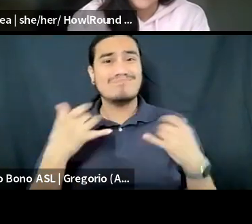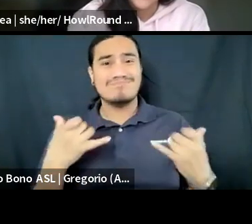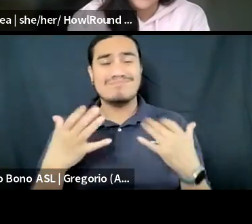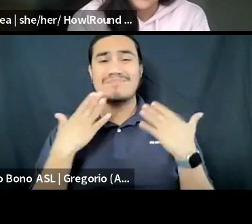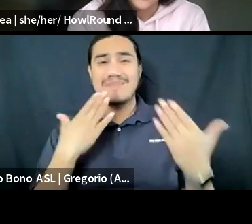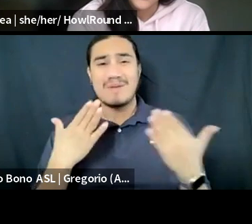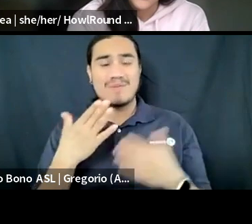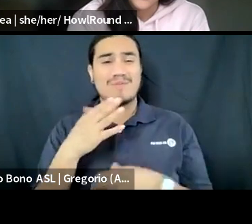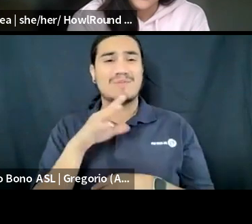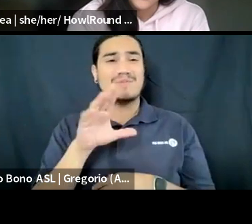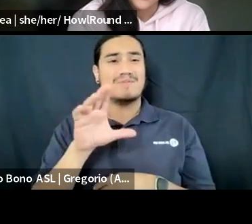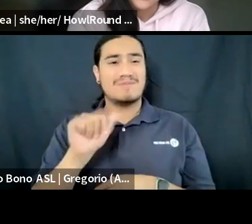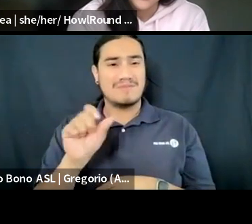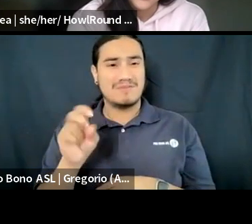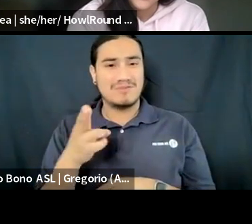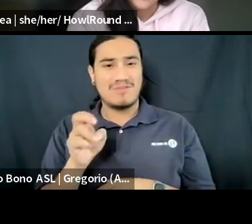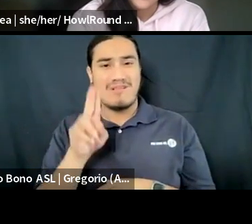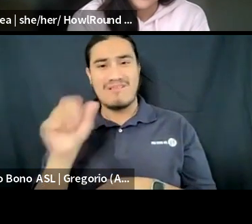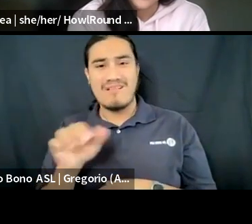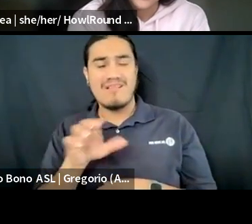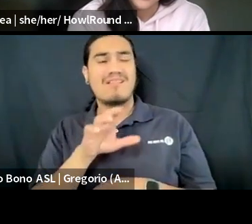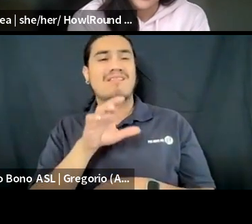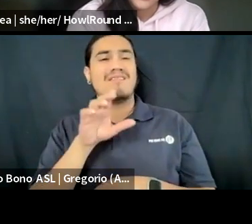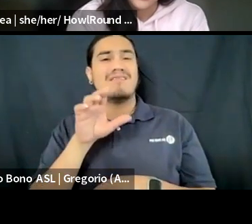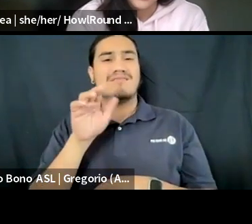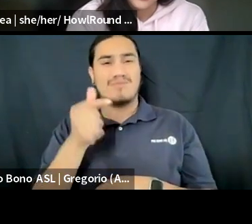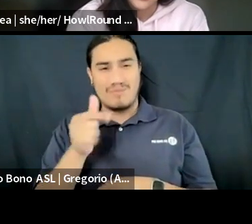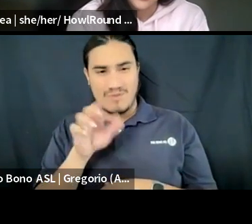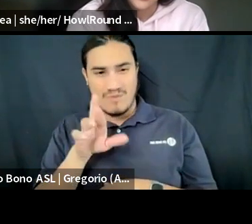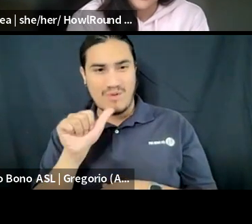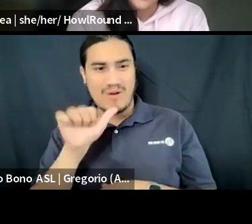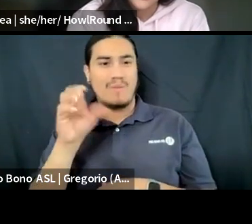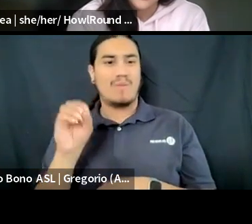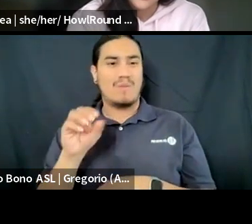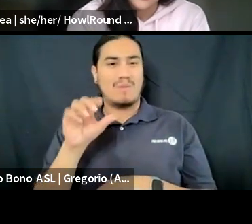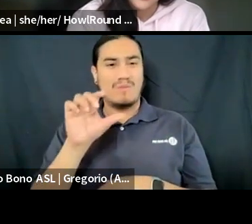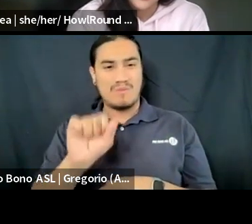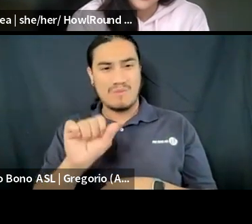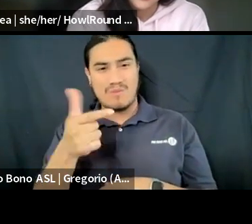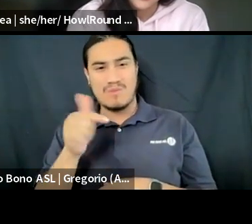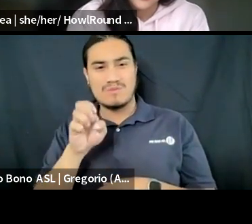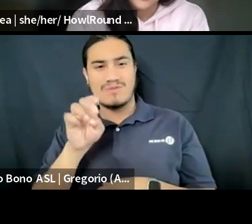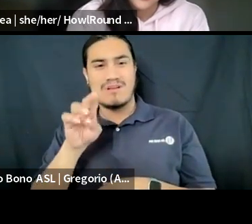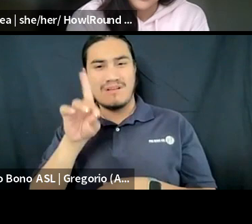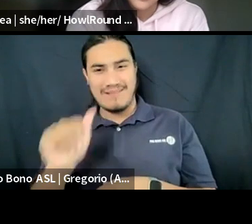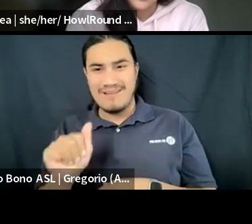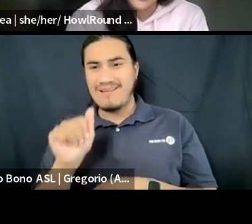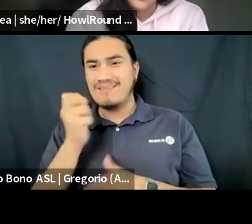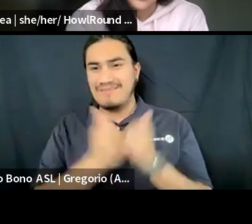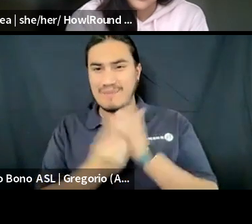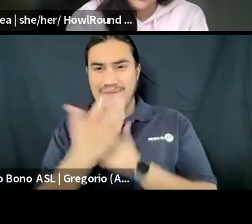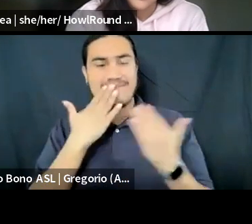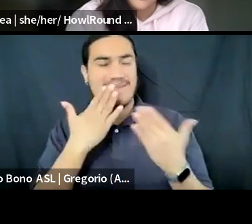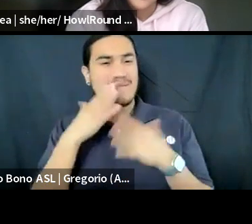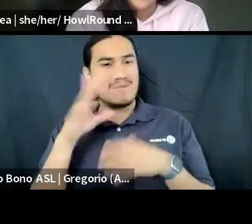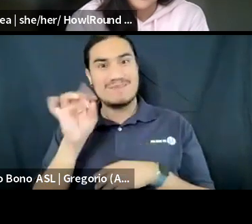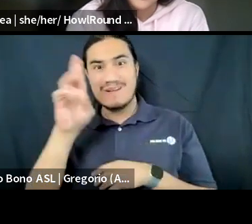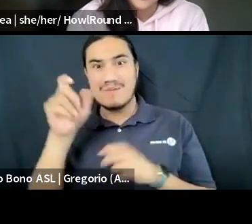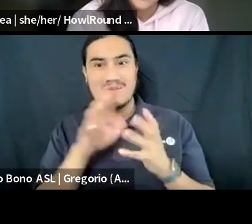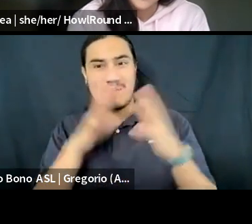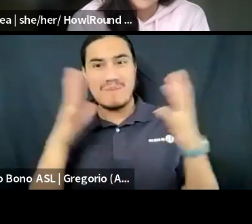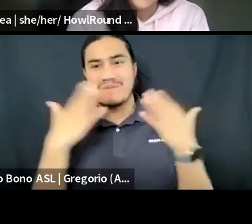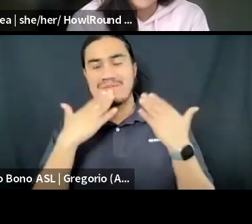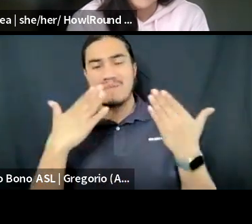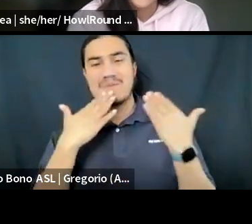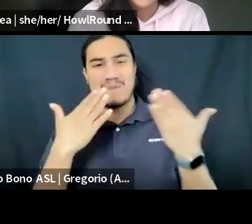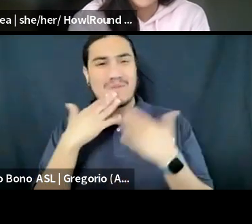much, Gregorio, for providing our ASL interpretation for today. Thank you, Josh, so much. And of course, thank you, Darrel, so much. Thank you, thank you,